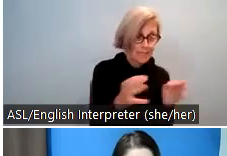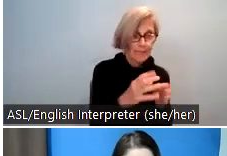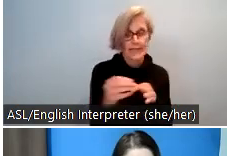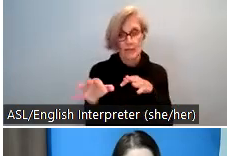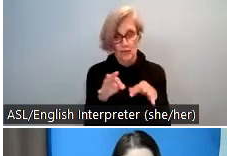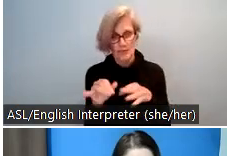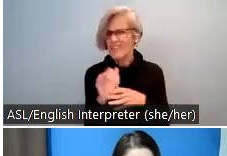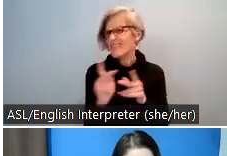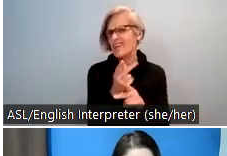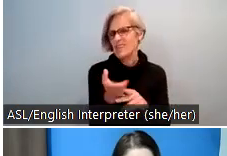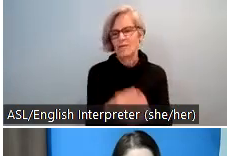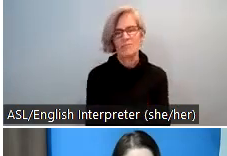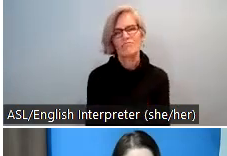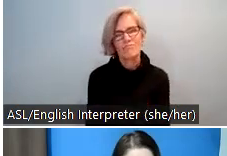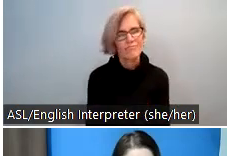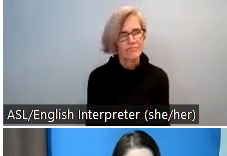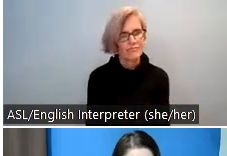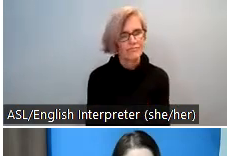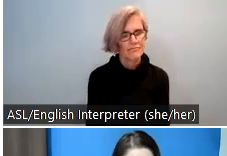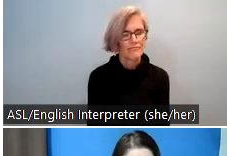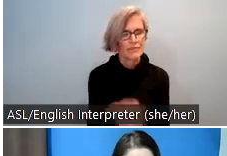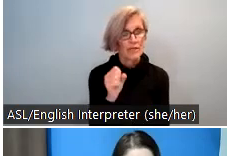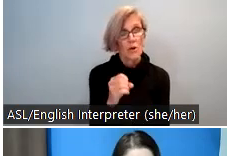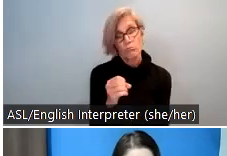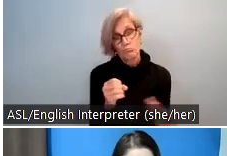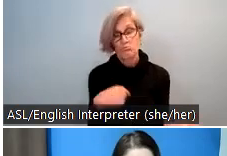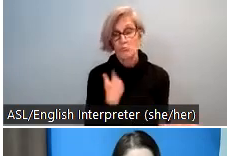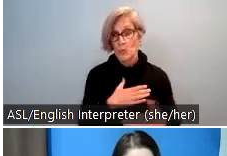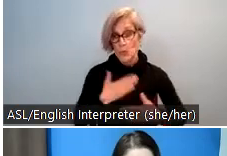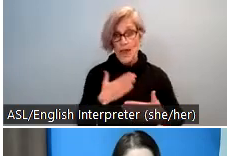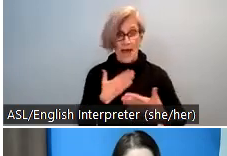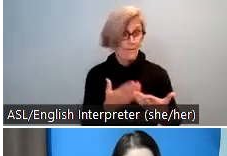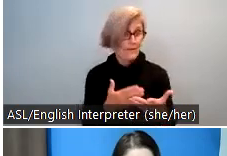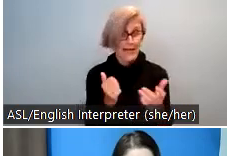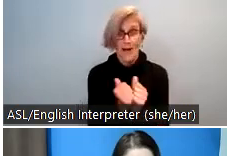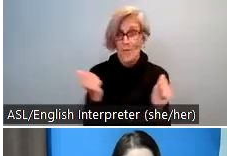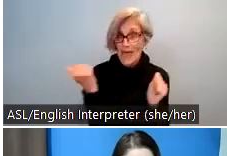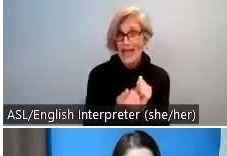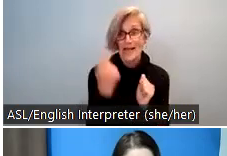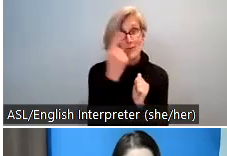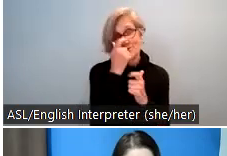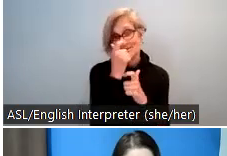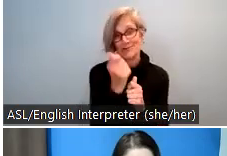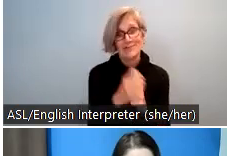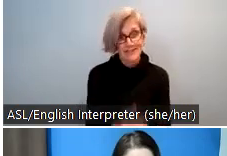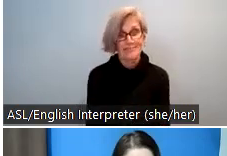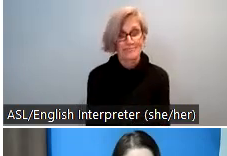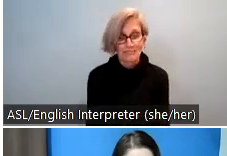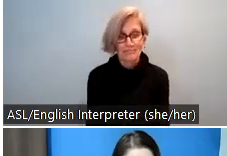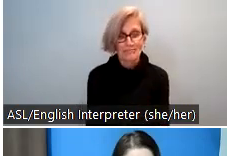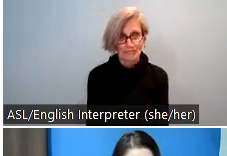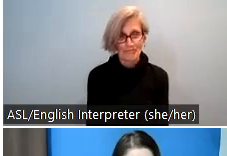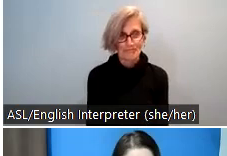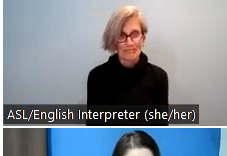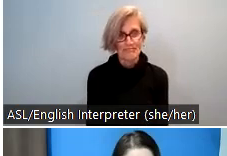things. So we're more than happy to help all folks that are interested and available. So highly recommend that you